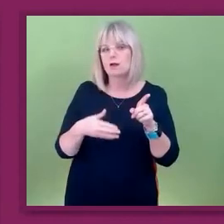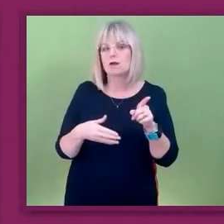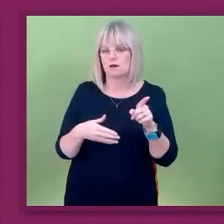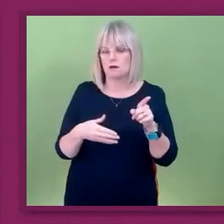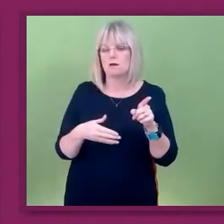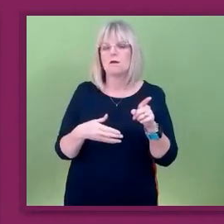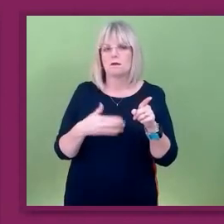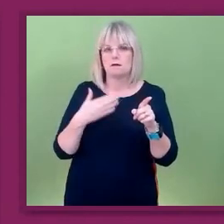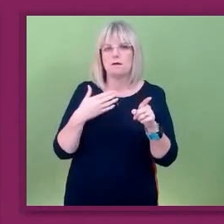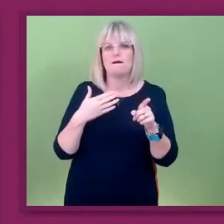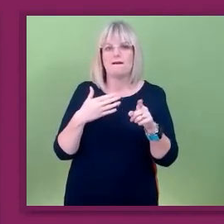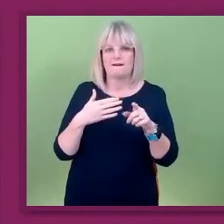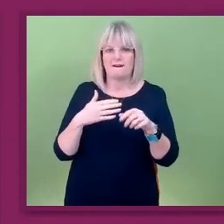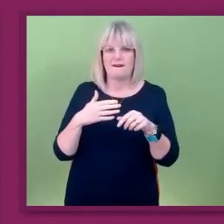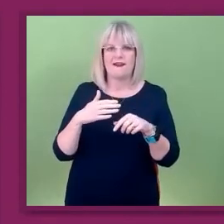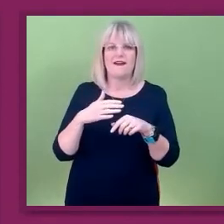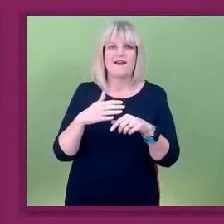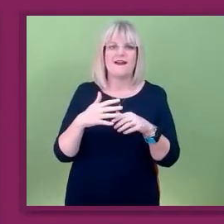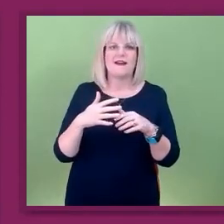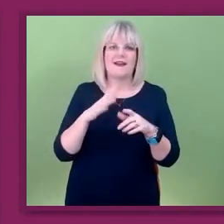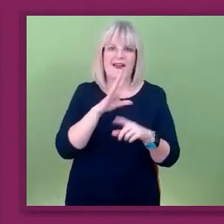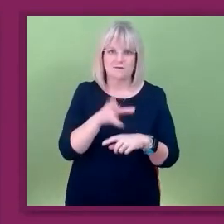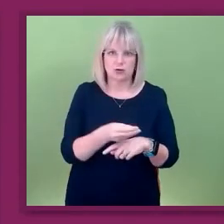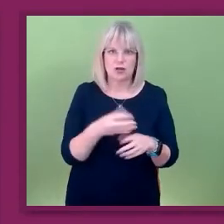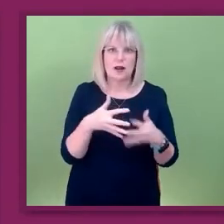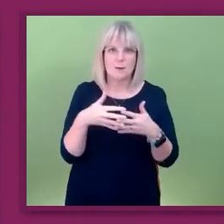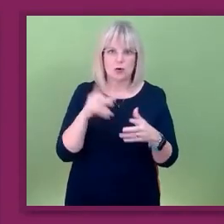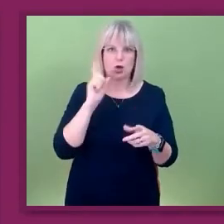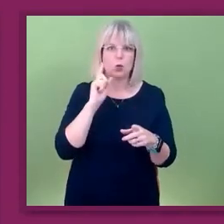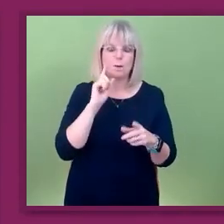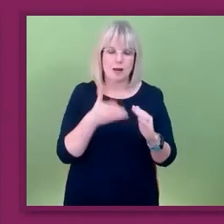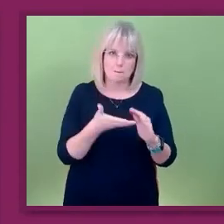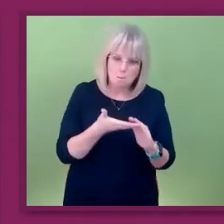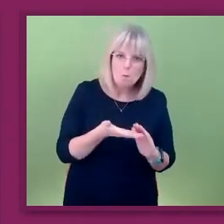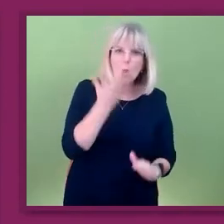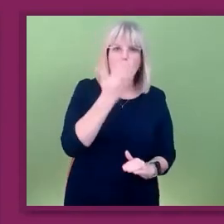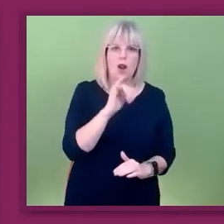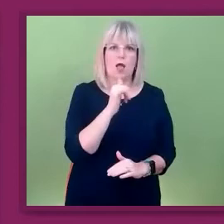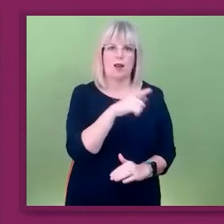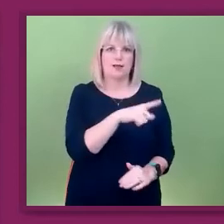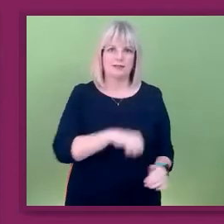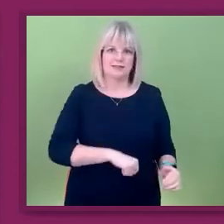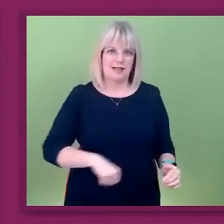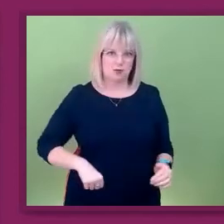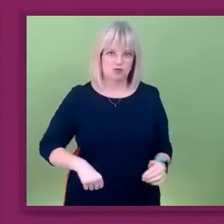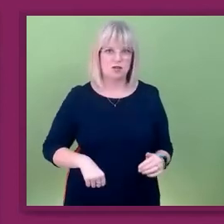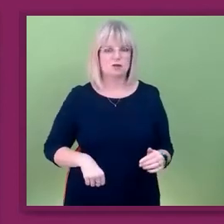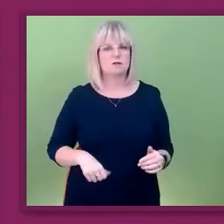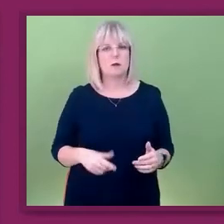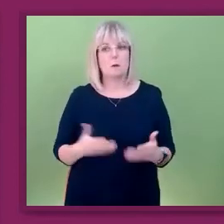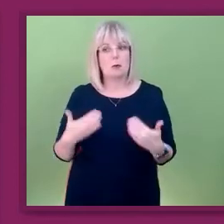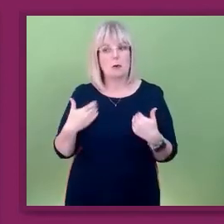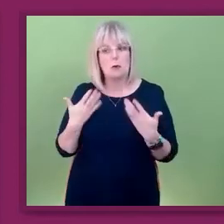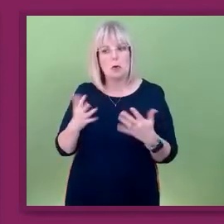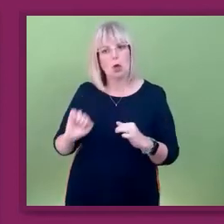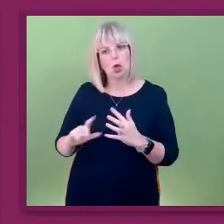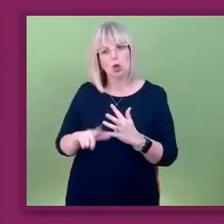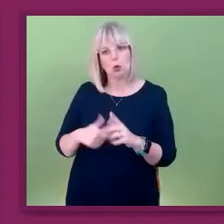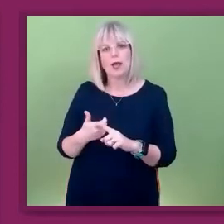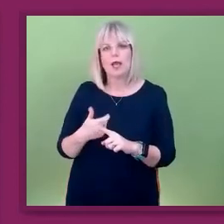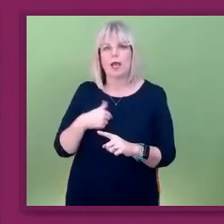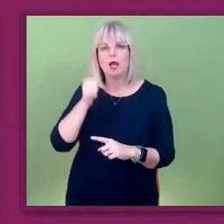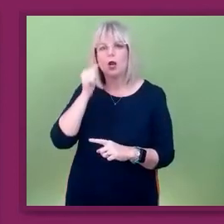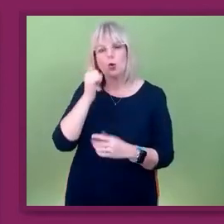too sure about the UK. And I have heard many other Black women saying that they were suddenly rushed and had to have an